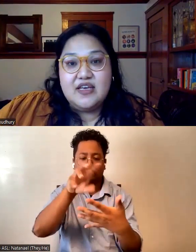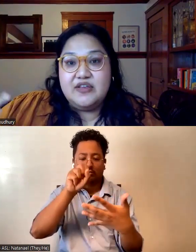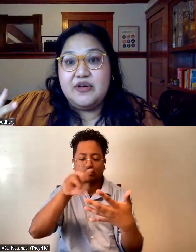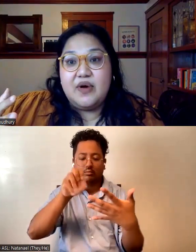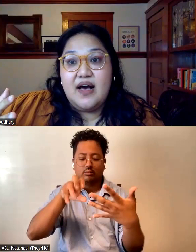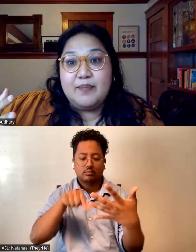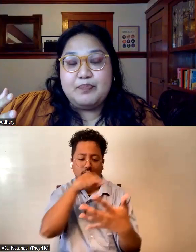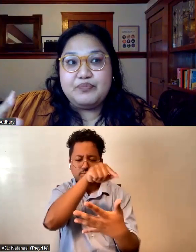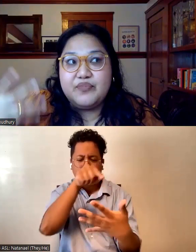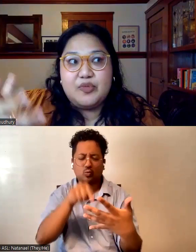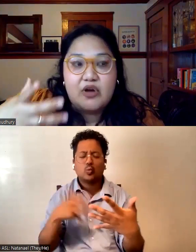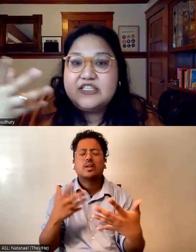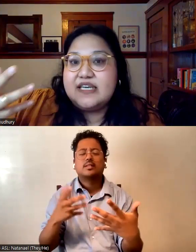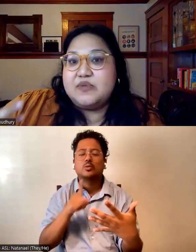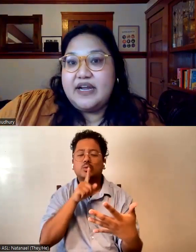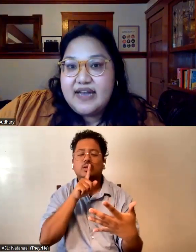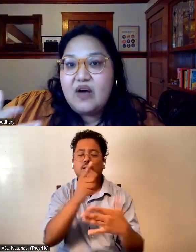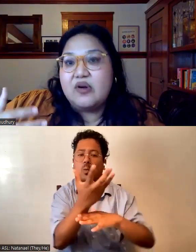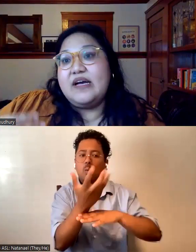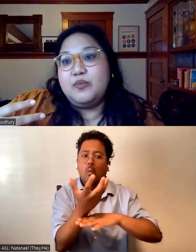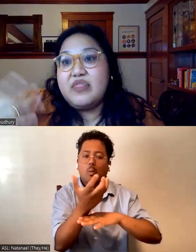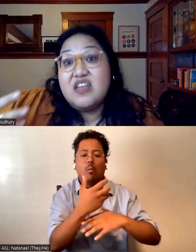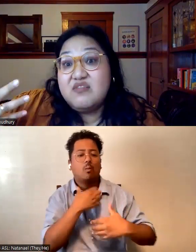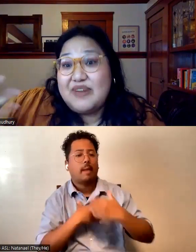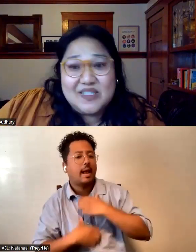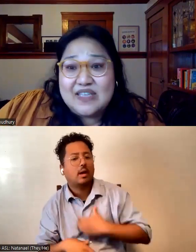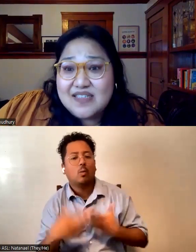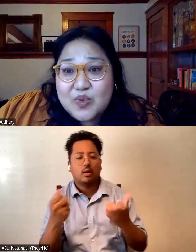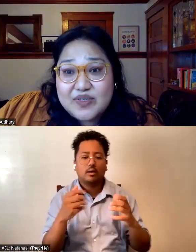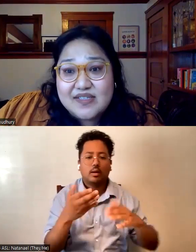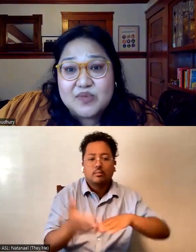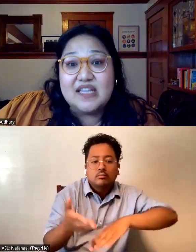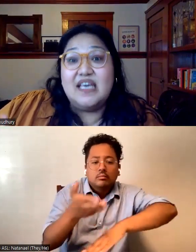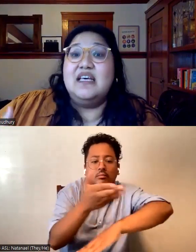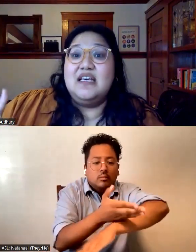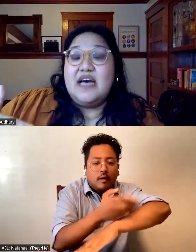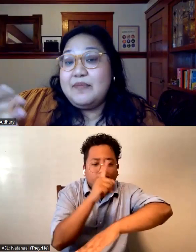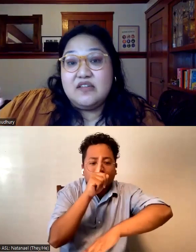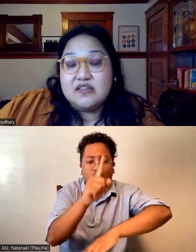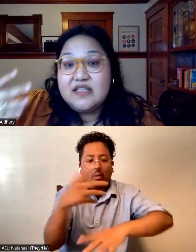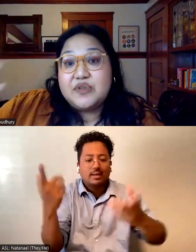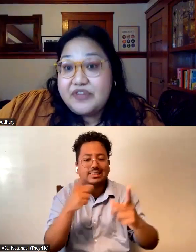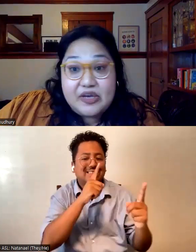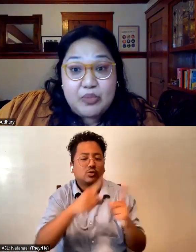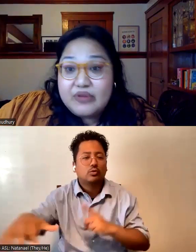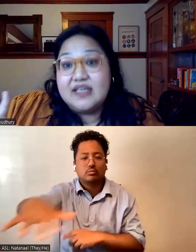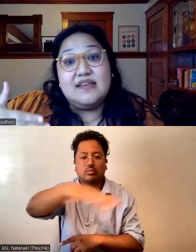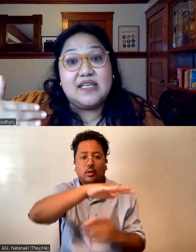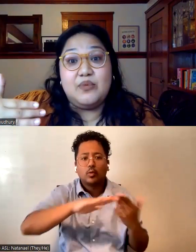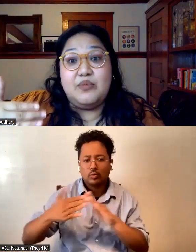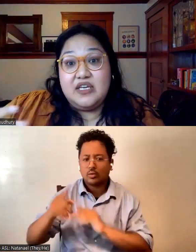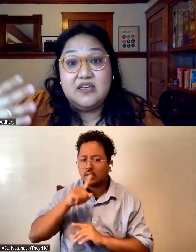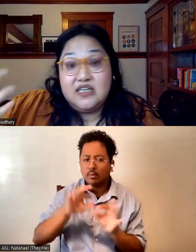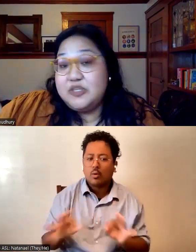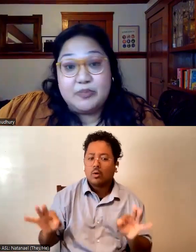of, the projects right now are about within rights-based discourses, right? Like, I mean, these are very important things.